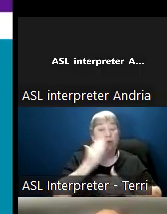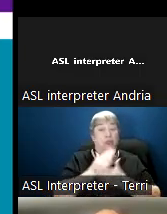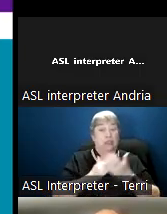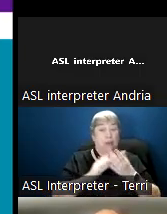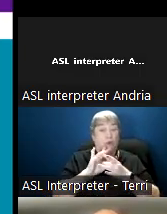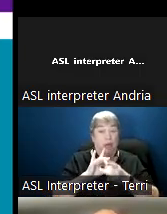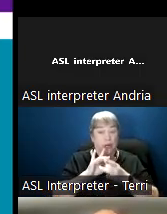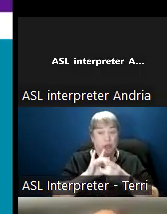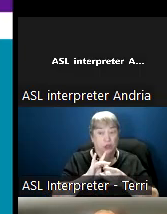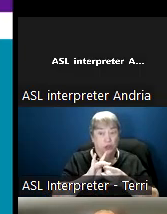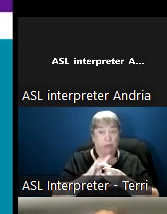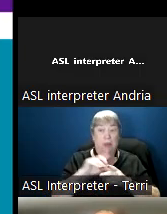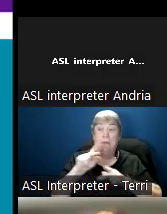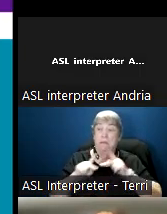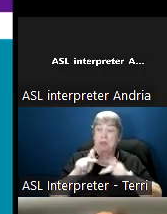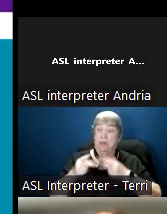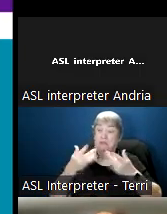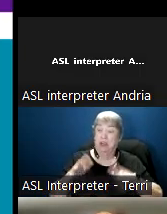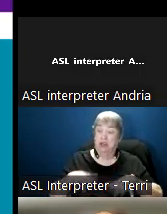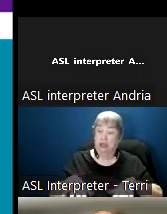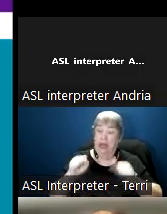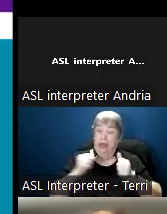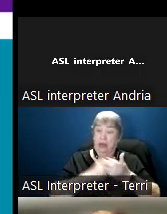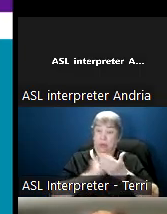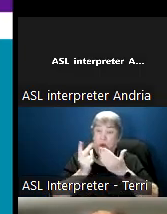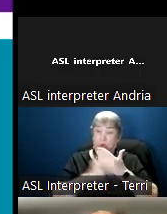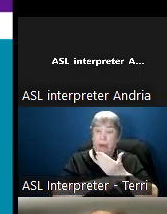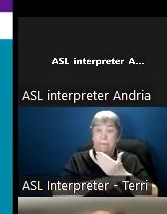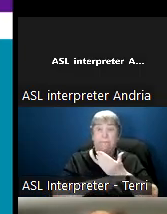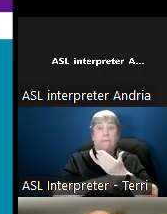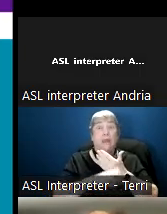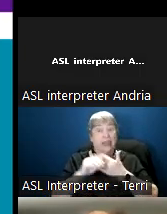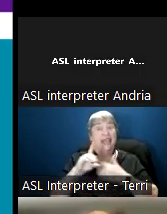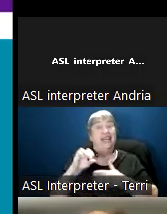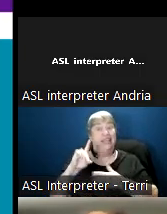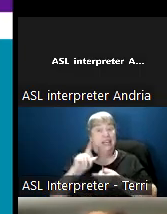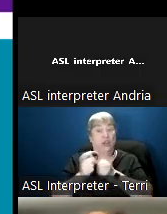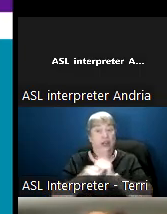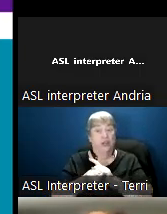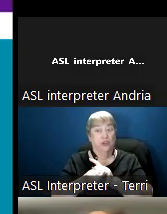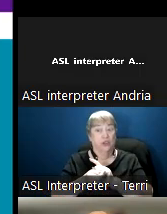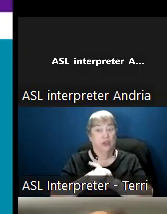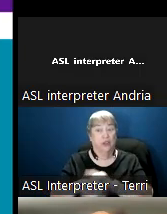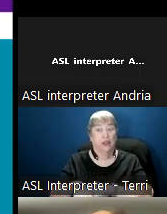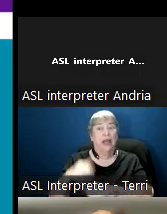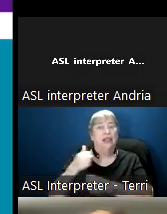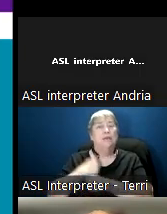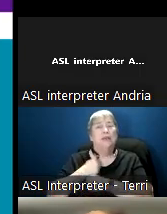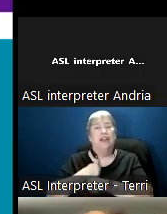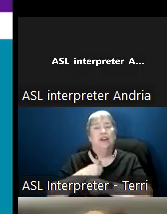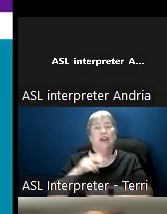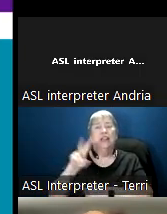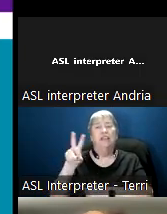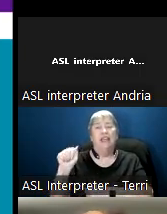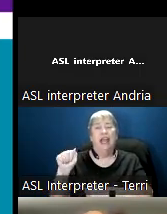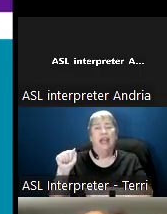people have changed. The military, the Veterans Administration runs a program called Safe at